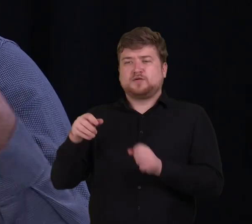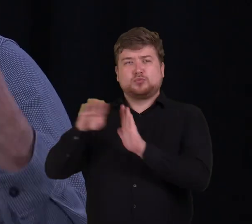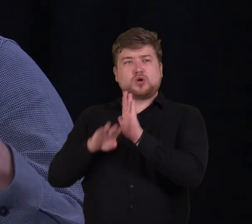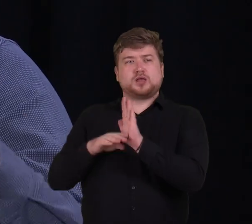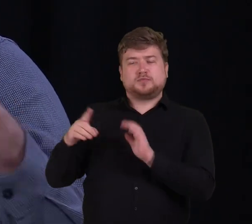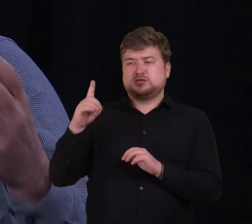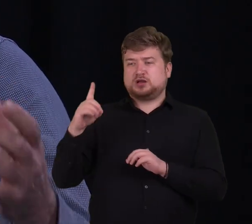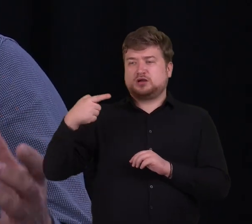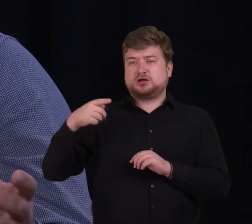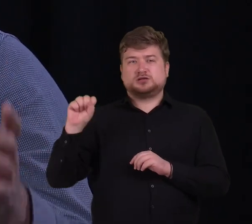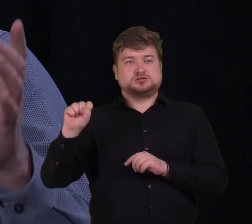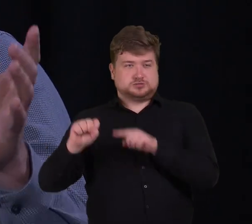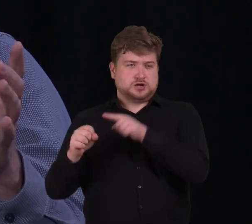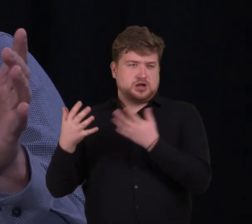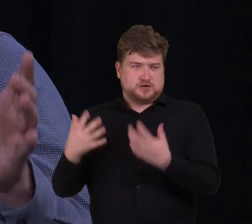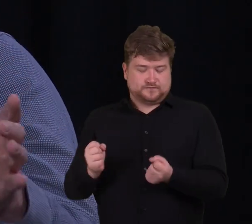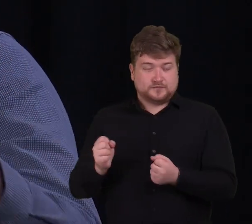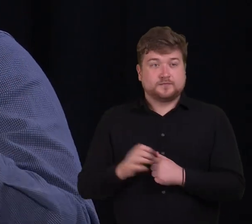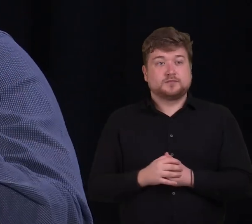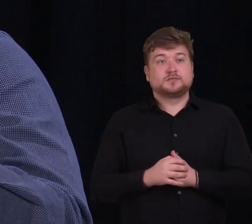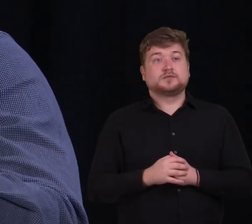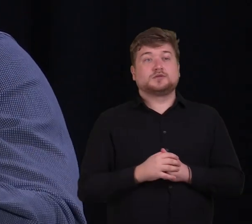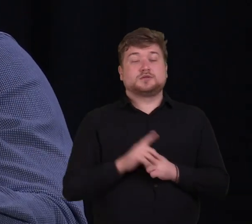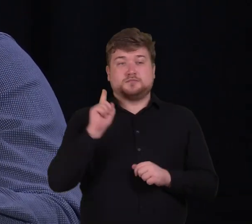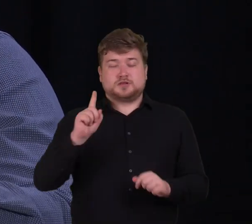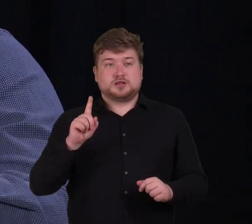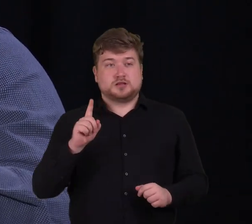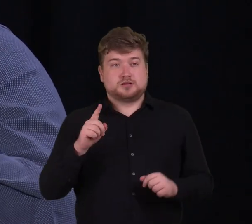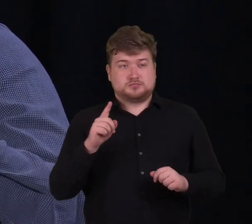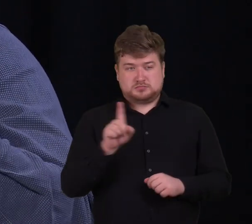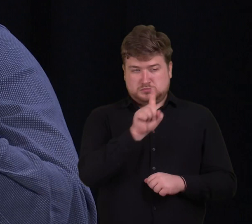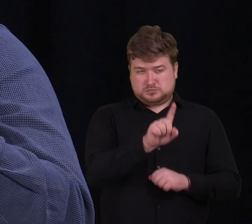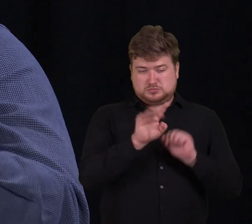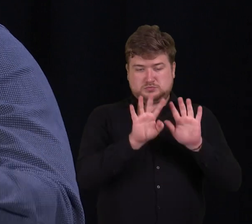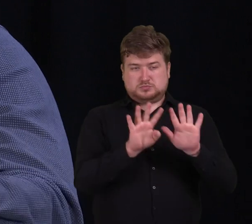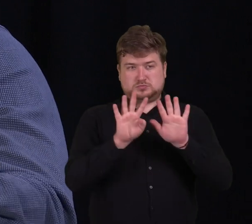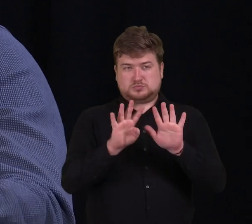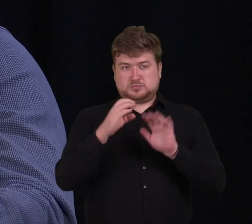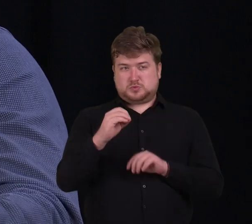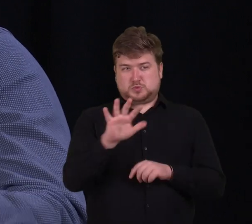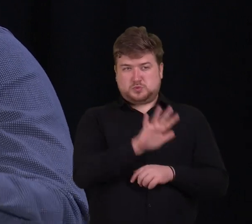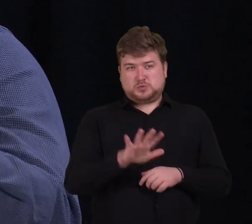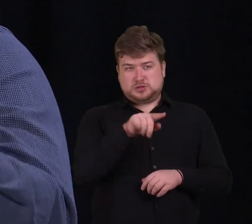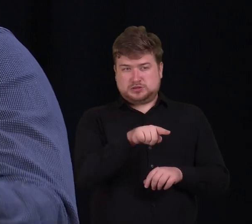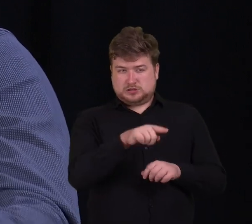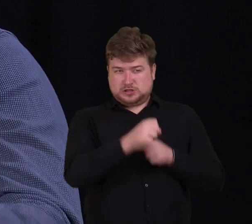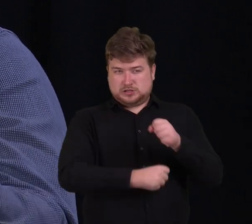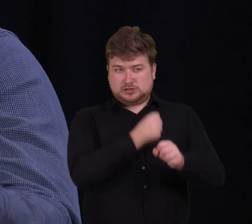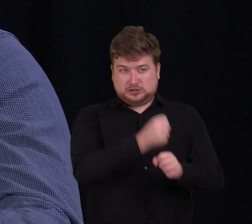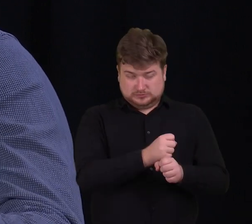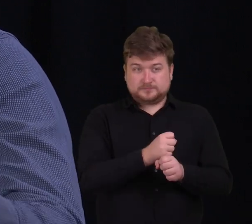of agricultural money was divided to rural areas to do some projects or